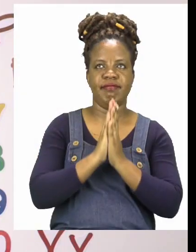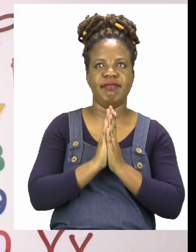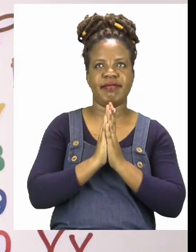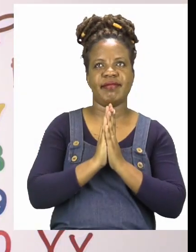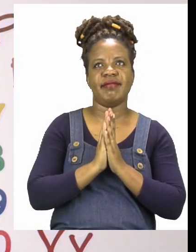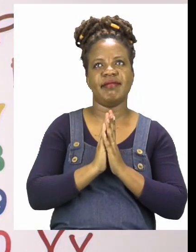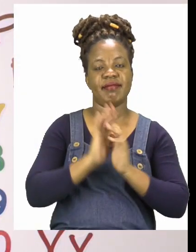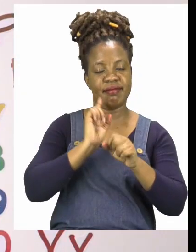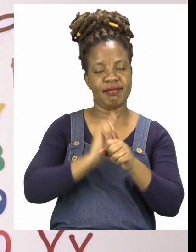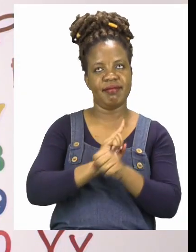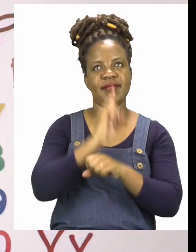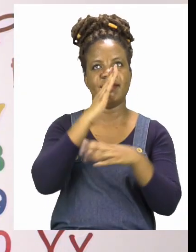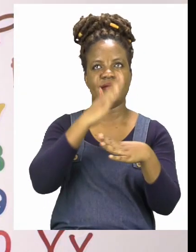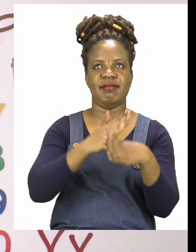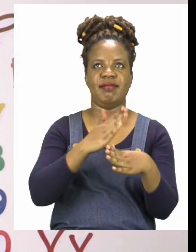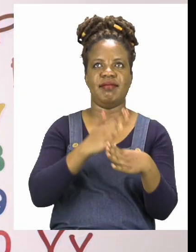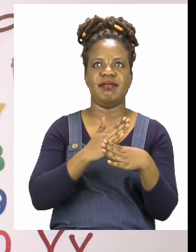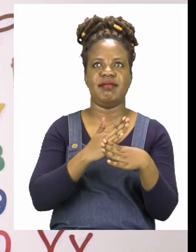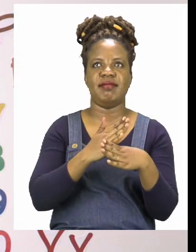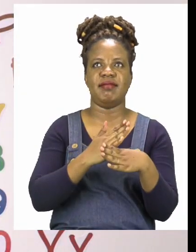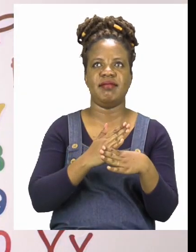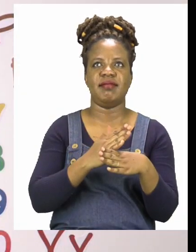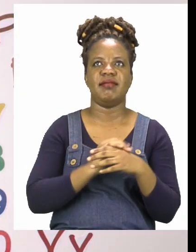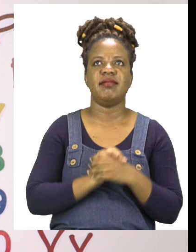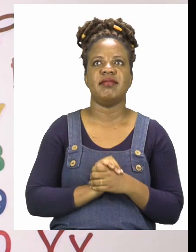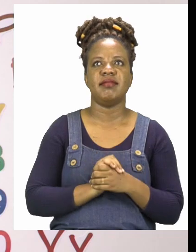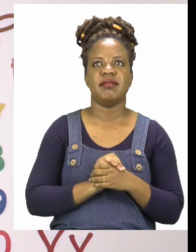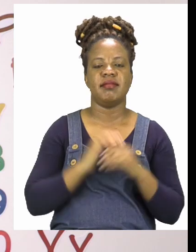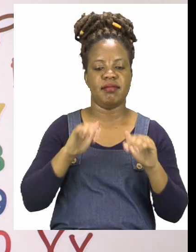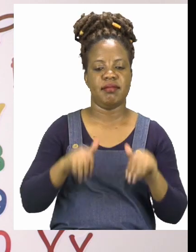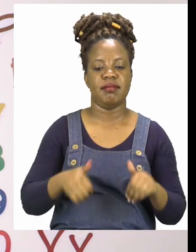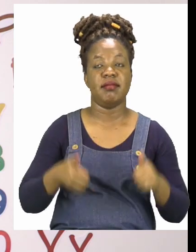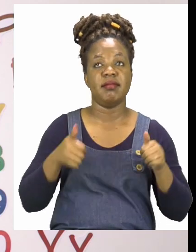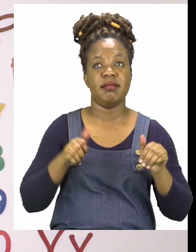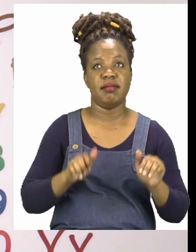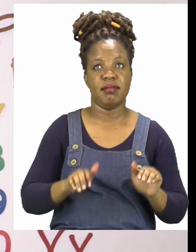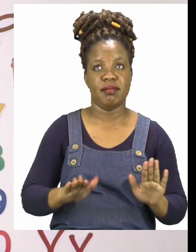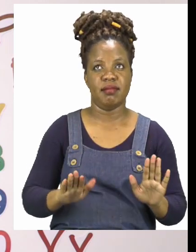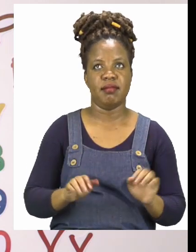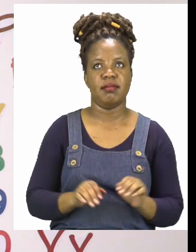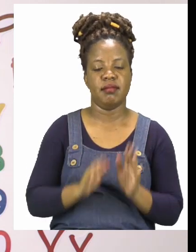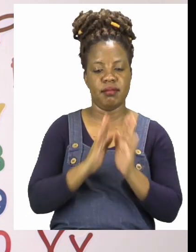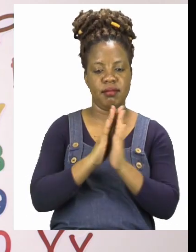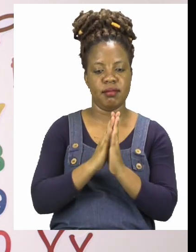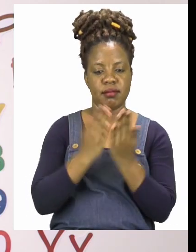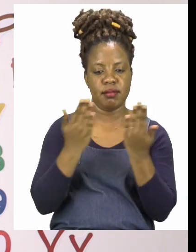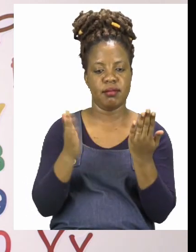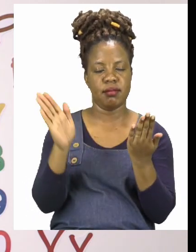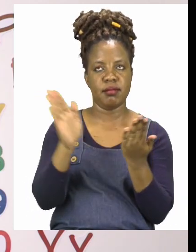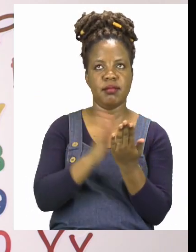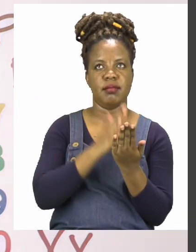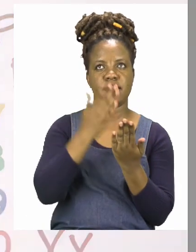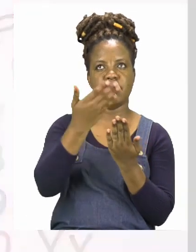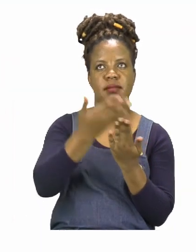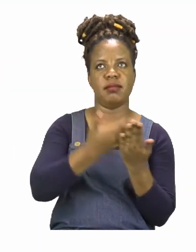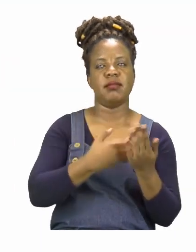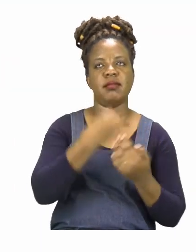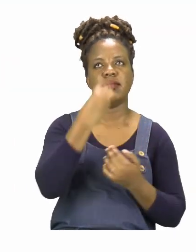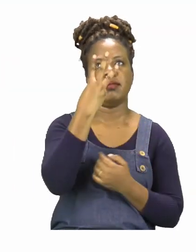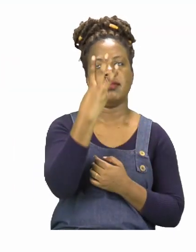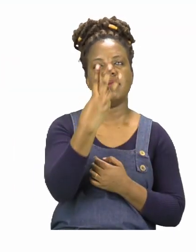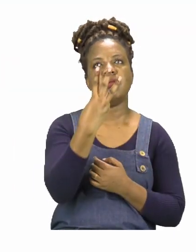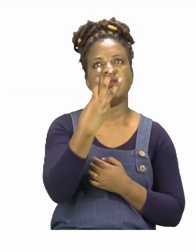For our first lesson for today, boys and girls, I'd like you to please turn to page 3. On